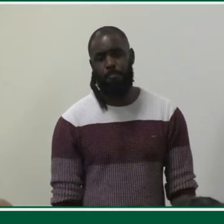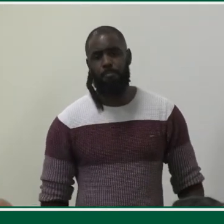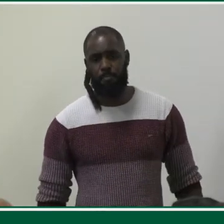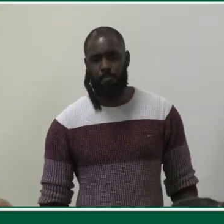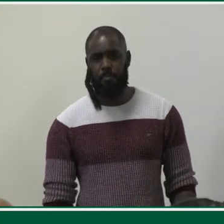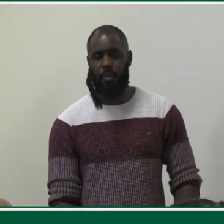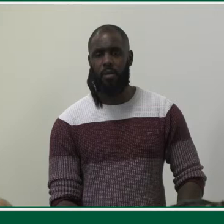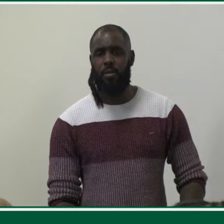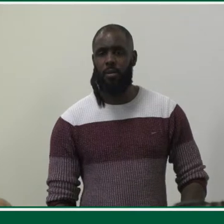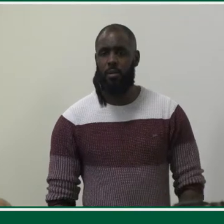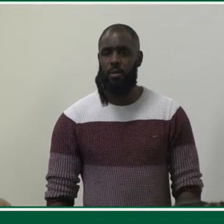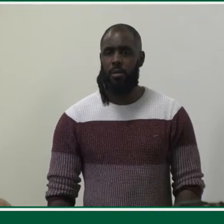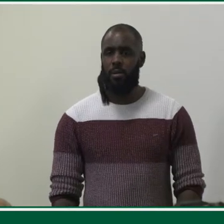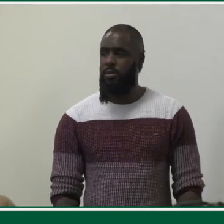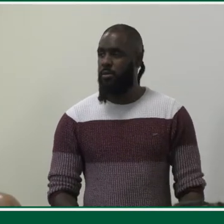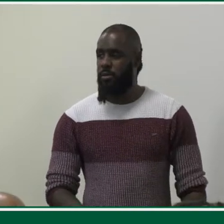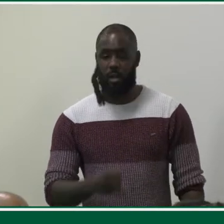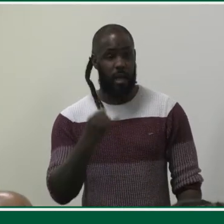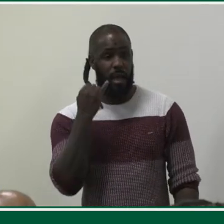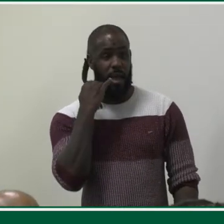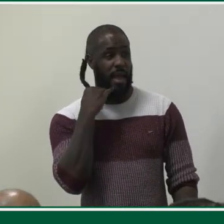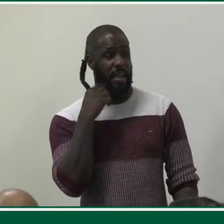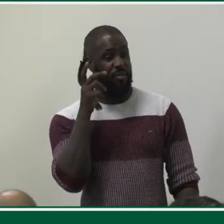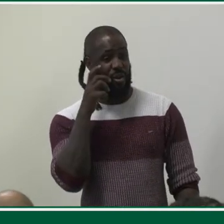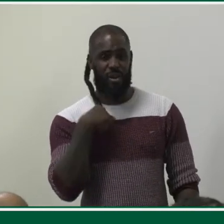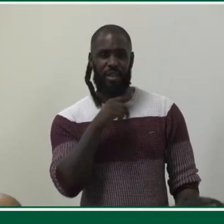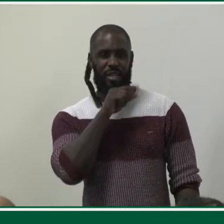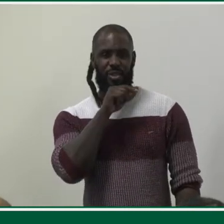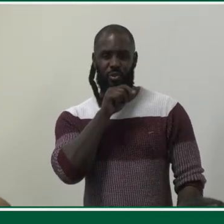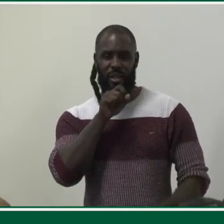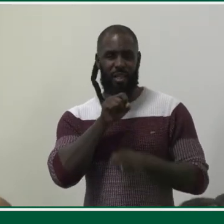And retweet everything that has already been stated.